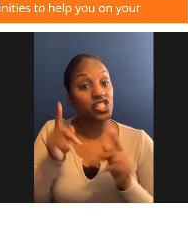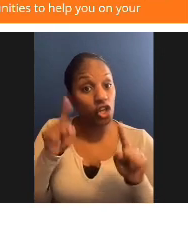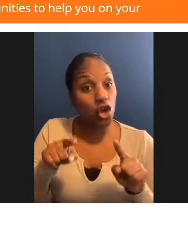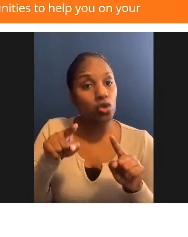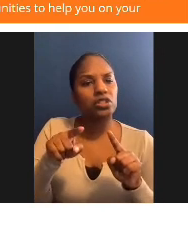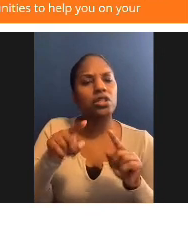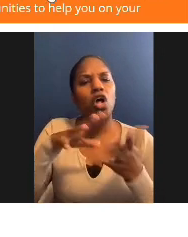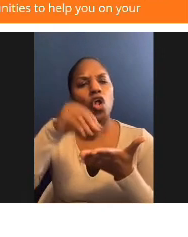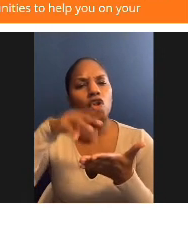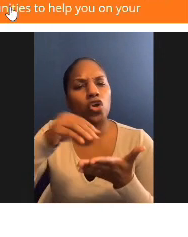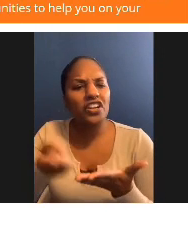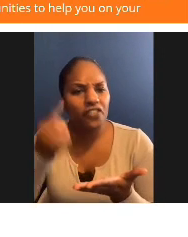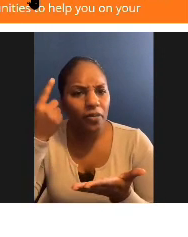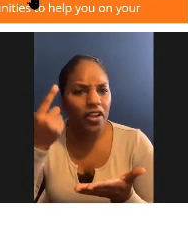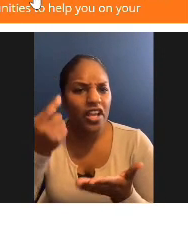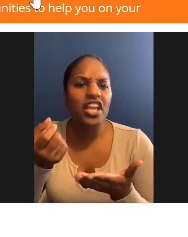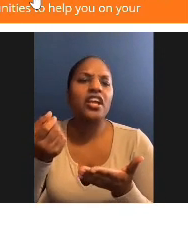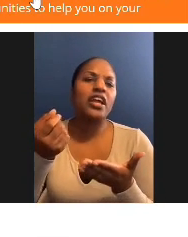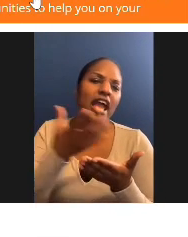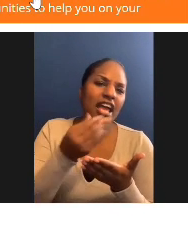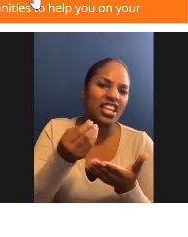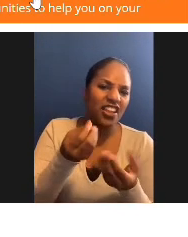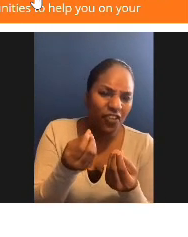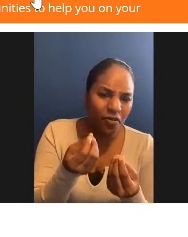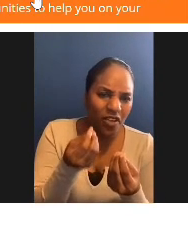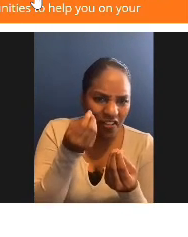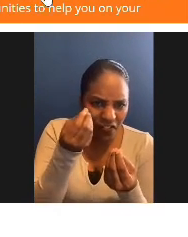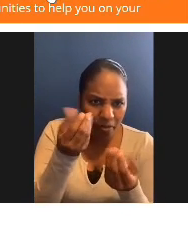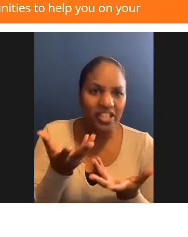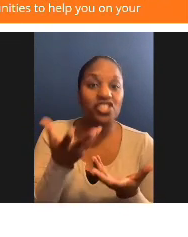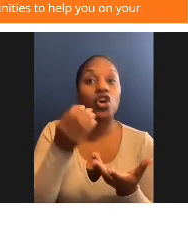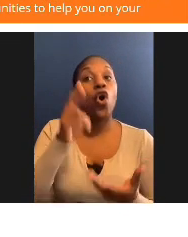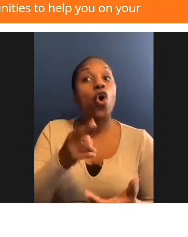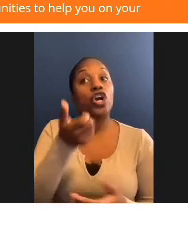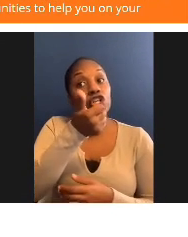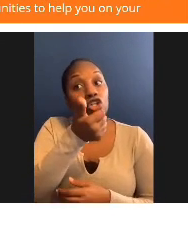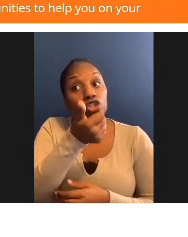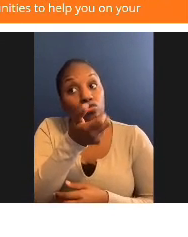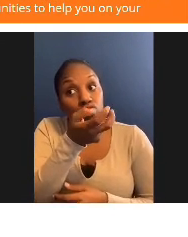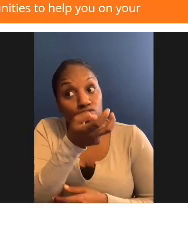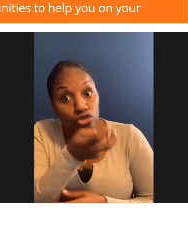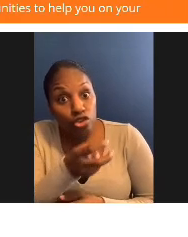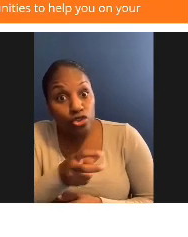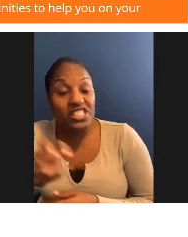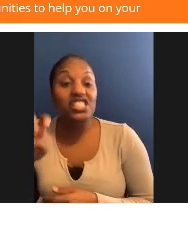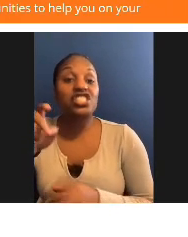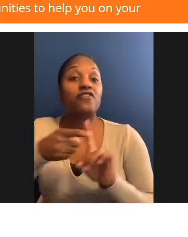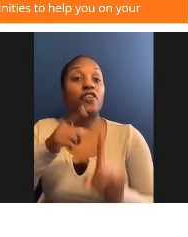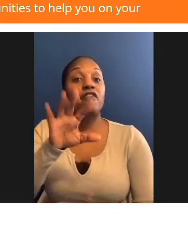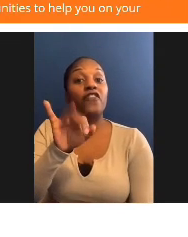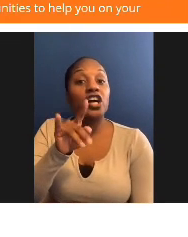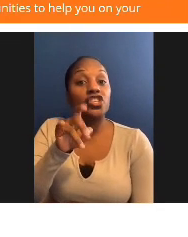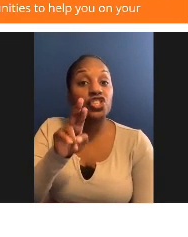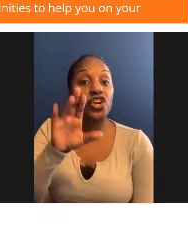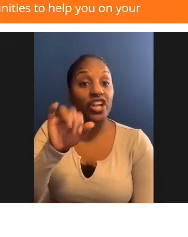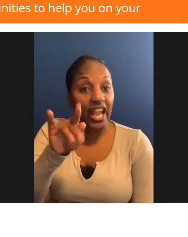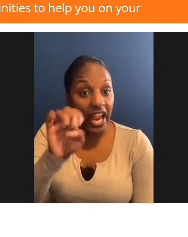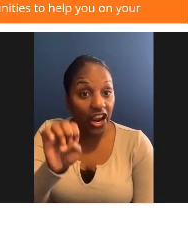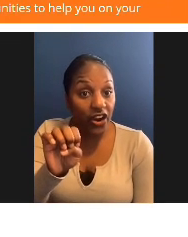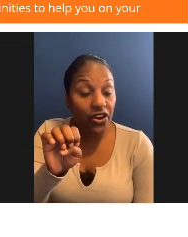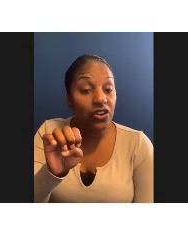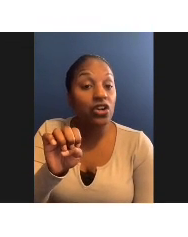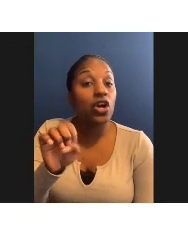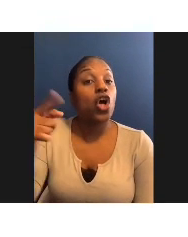to find out information about that. Transitioning from foster care, here are resources for those kiddos. Down